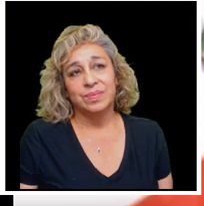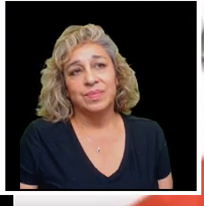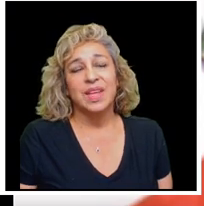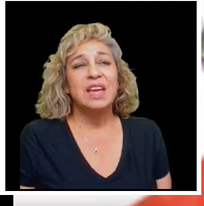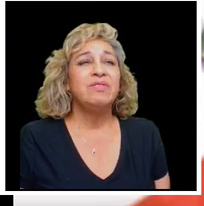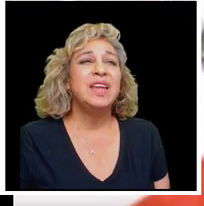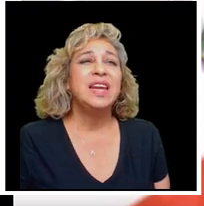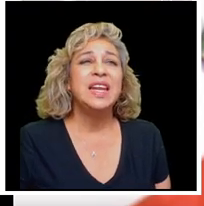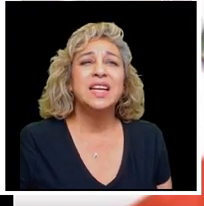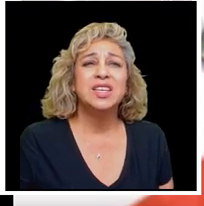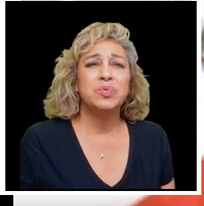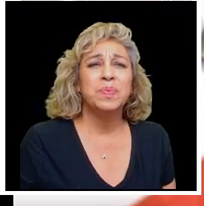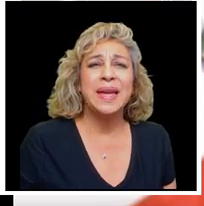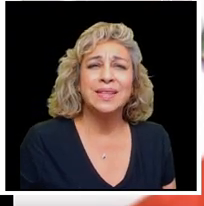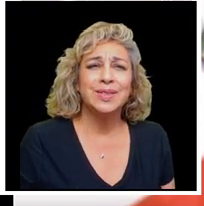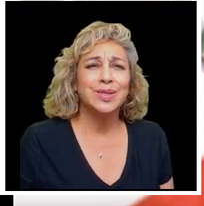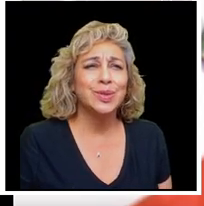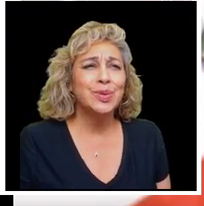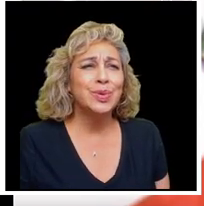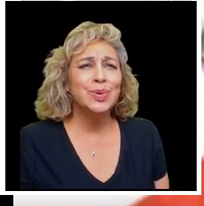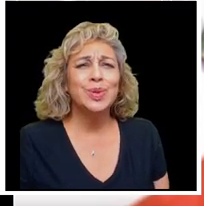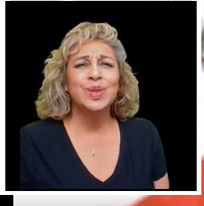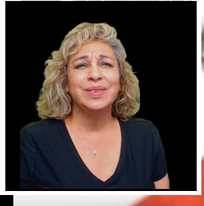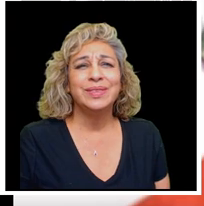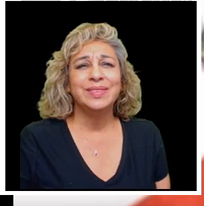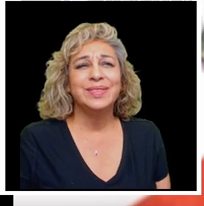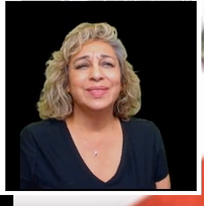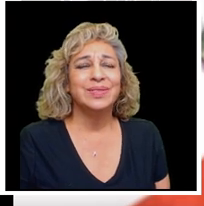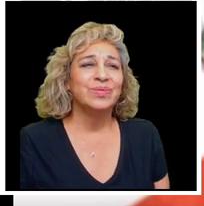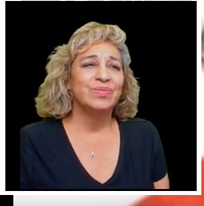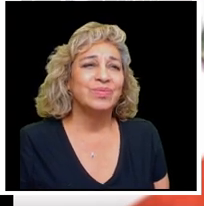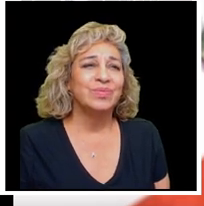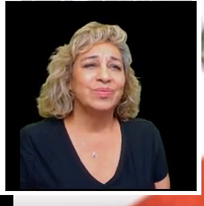if they needed to paint the school